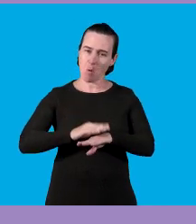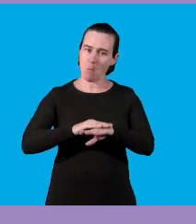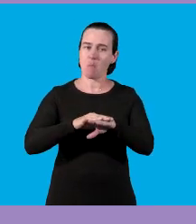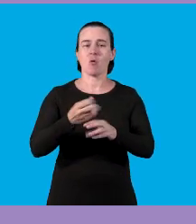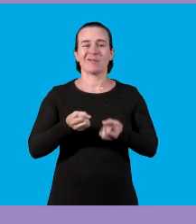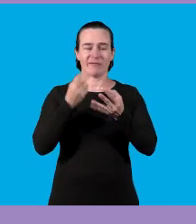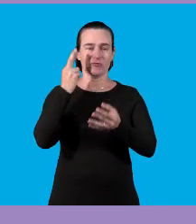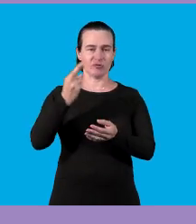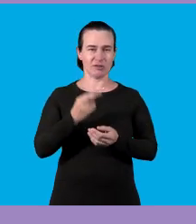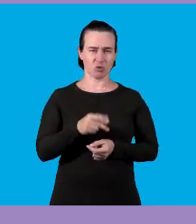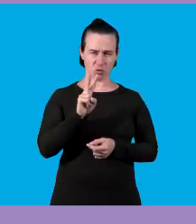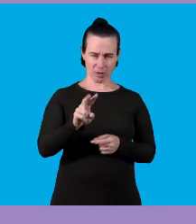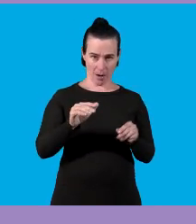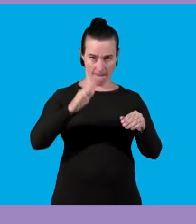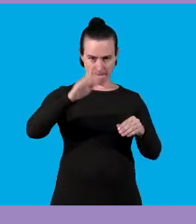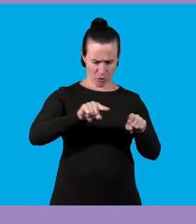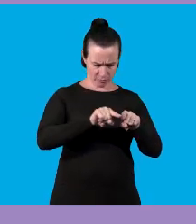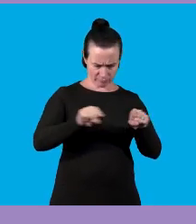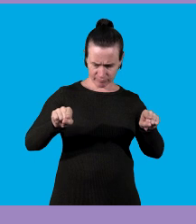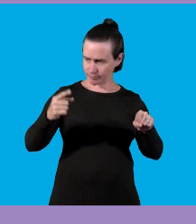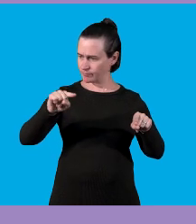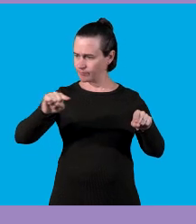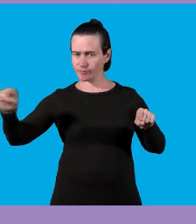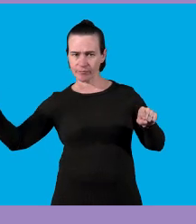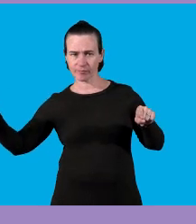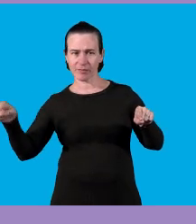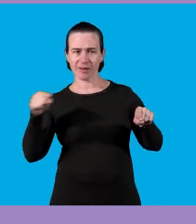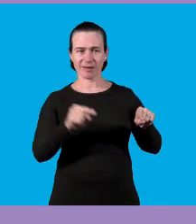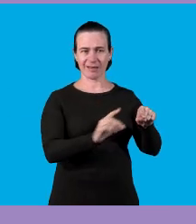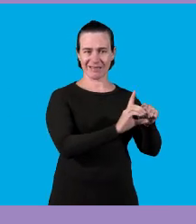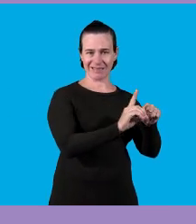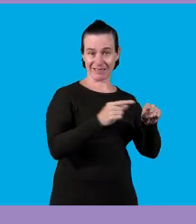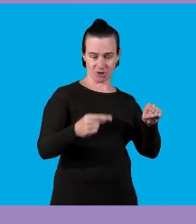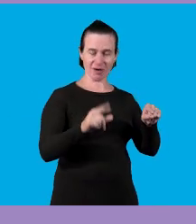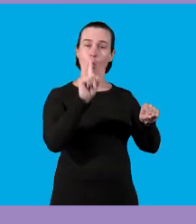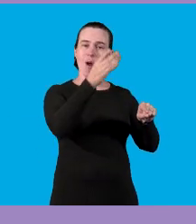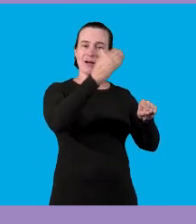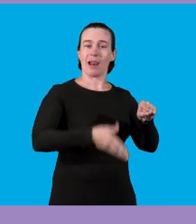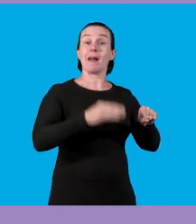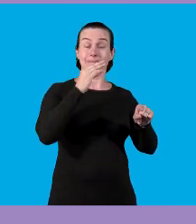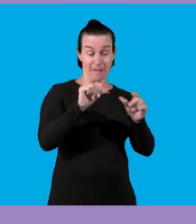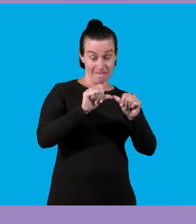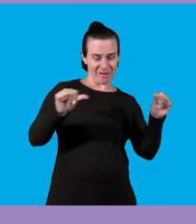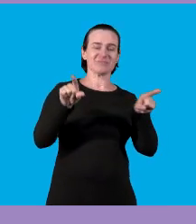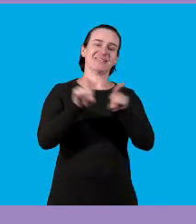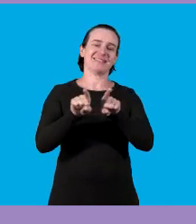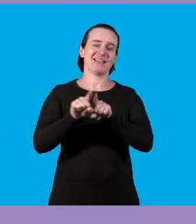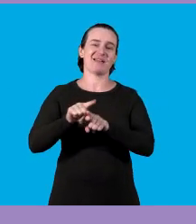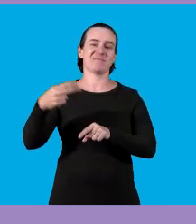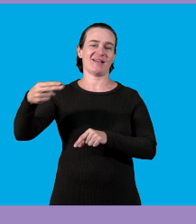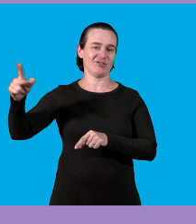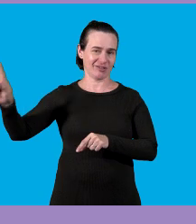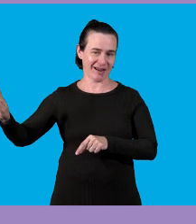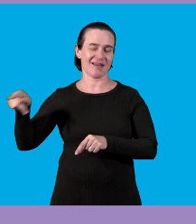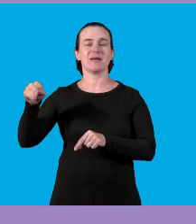those angles and that side. The side that I have is DG is equals to